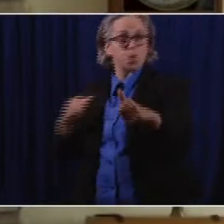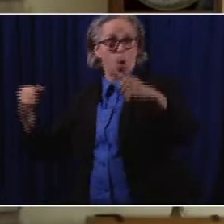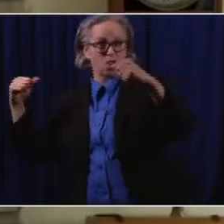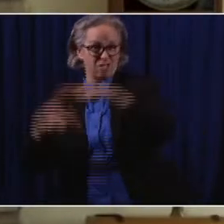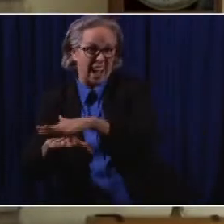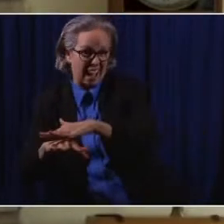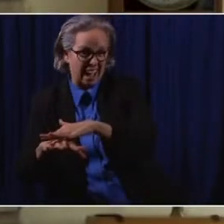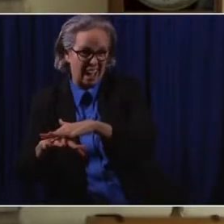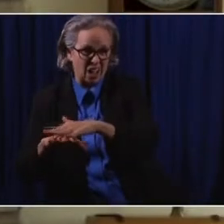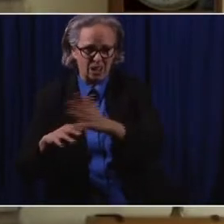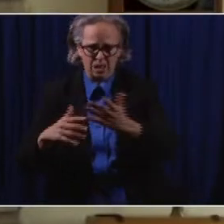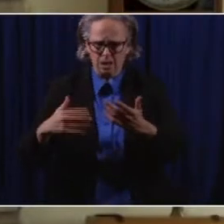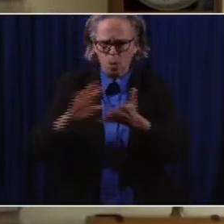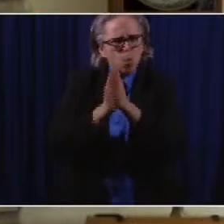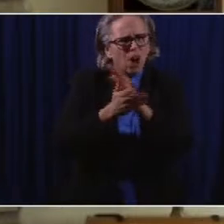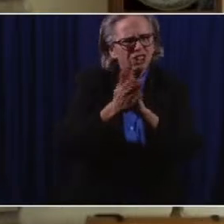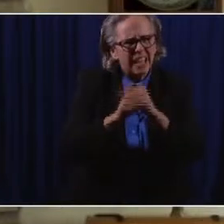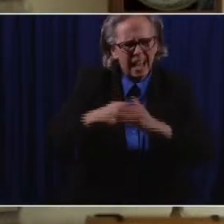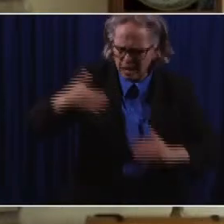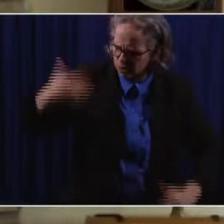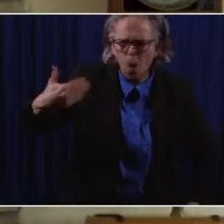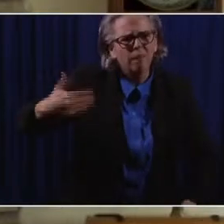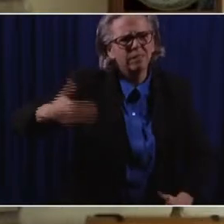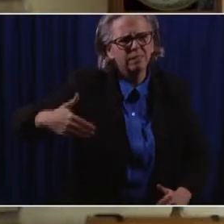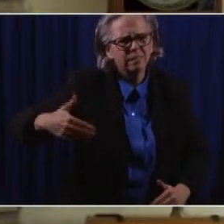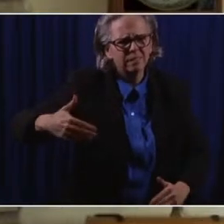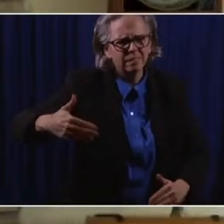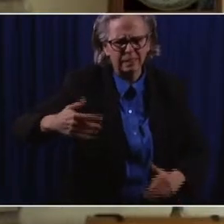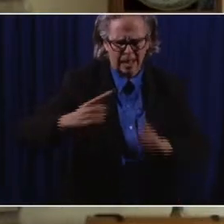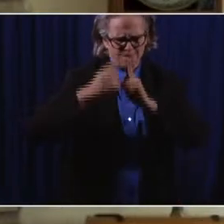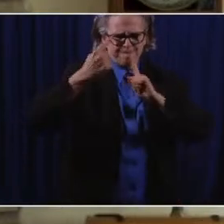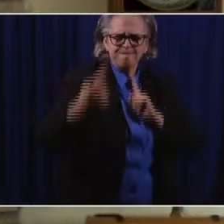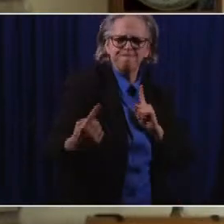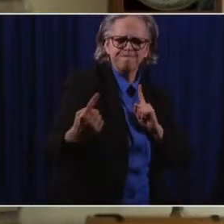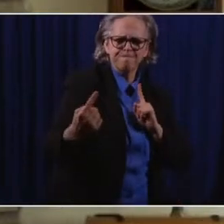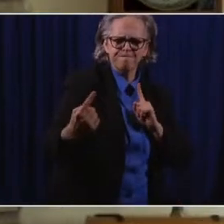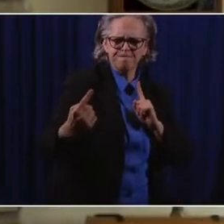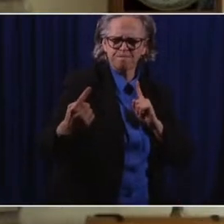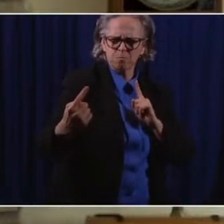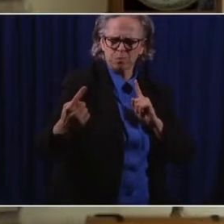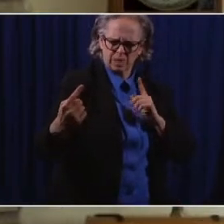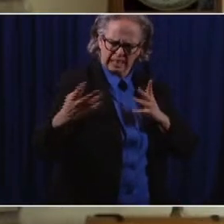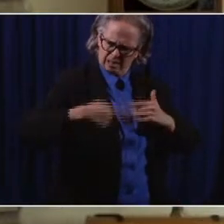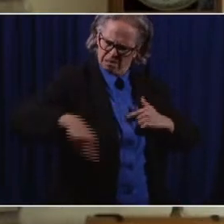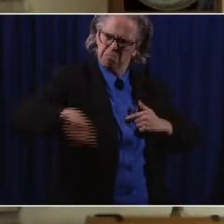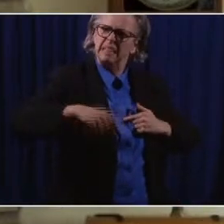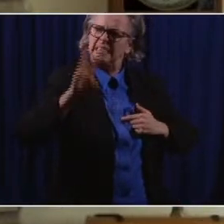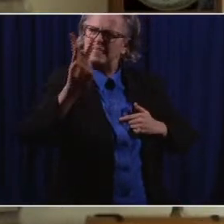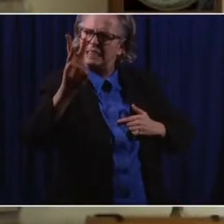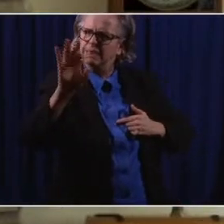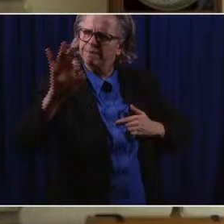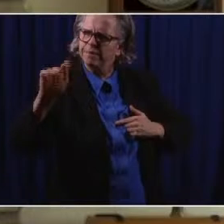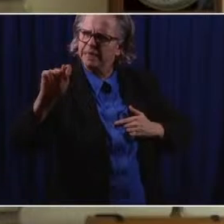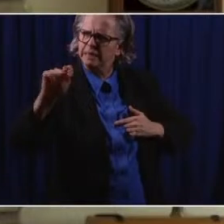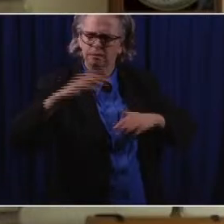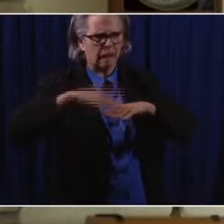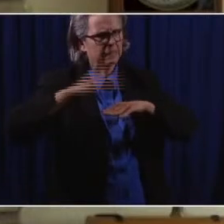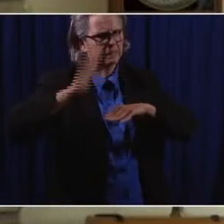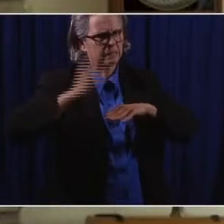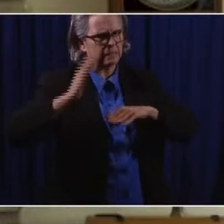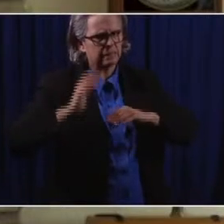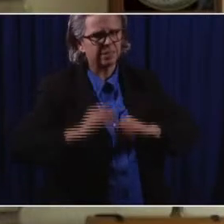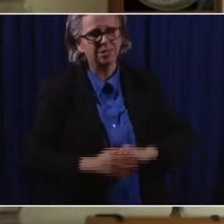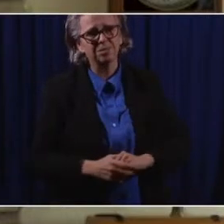washing our hands, and by keeping at least 6 feet distance from others. All of these